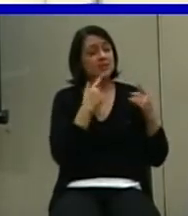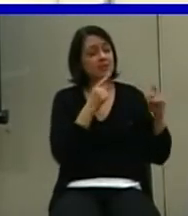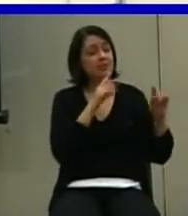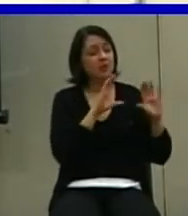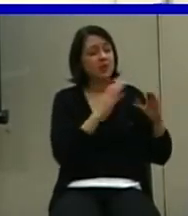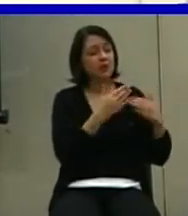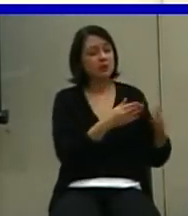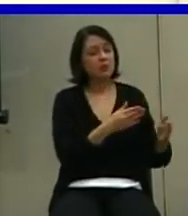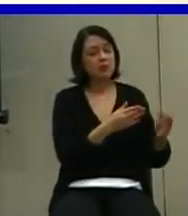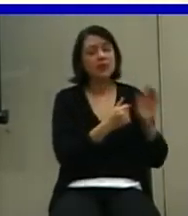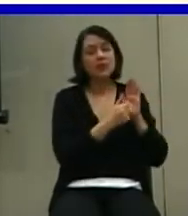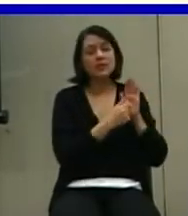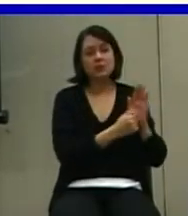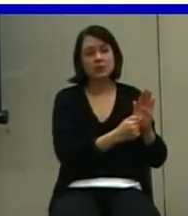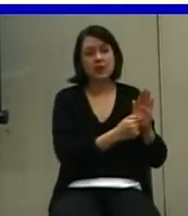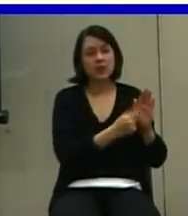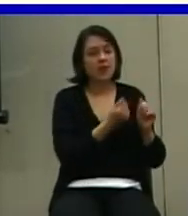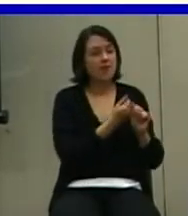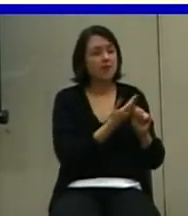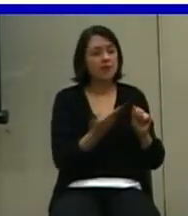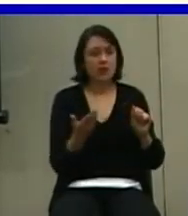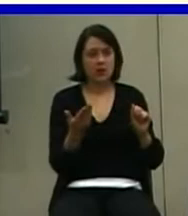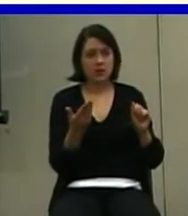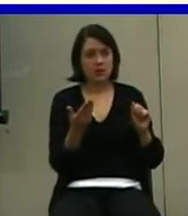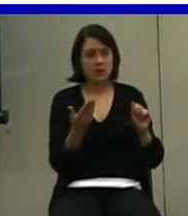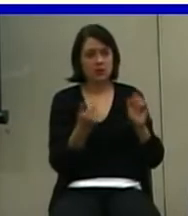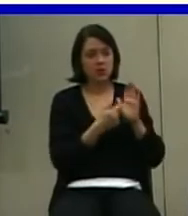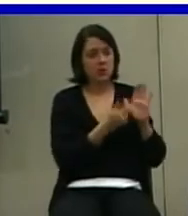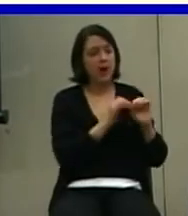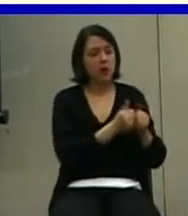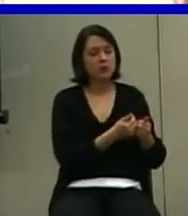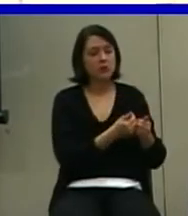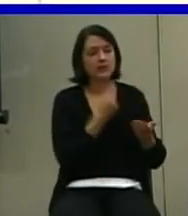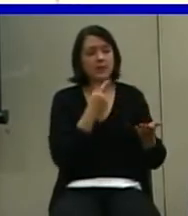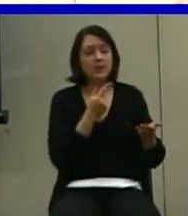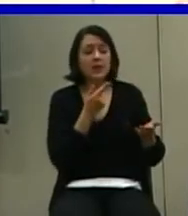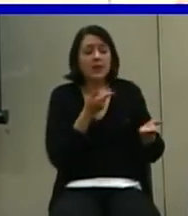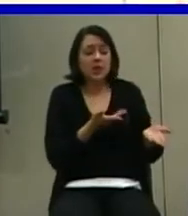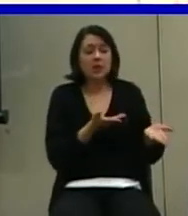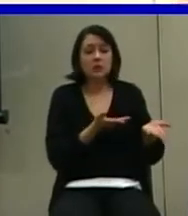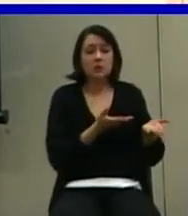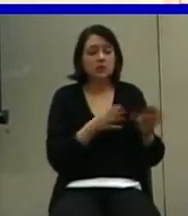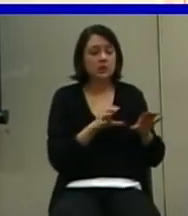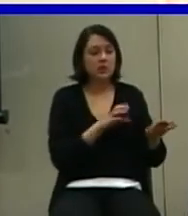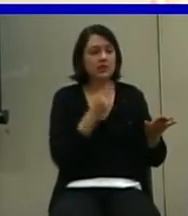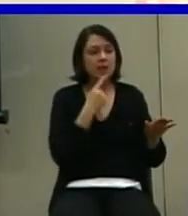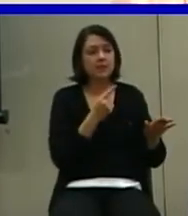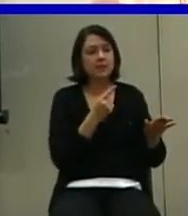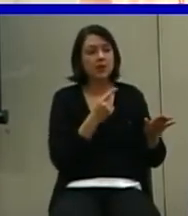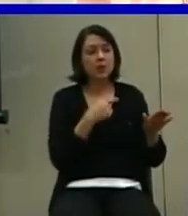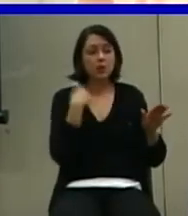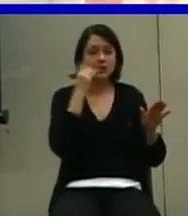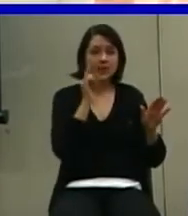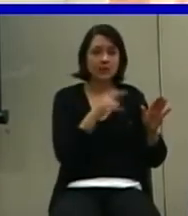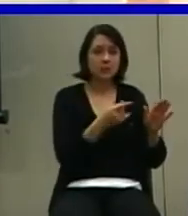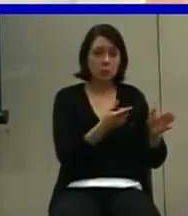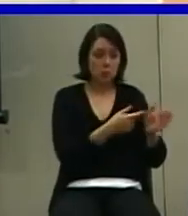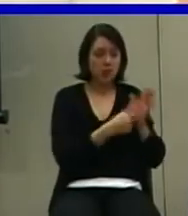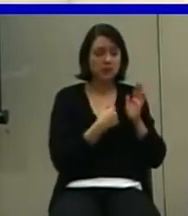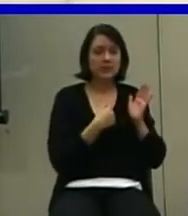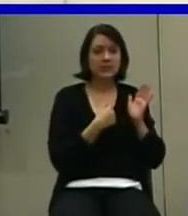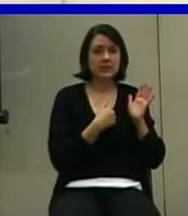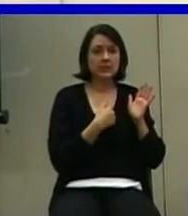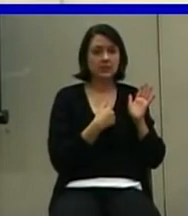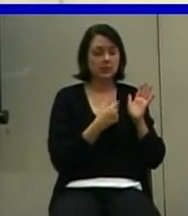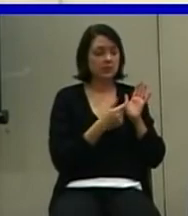successful demonstrate everything. Once they say, here's what we're going to do, they immediately say, here's what it looks like, watch me.